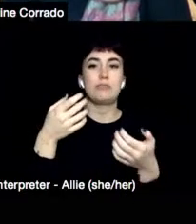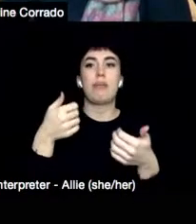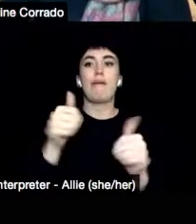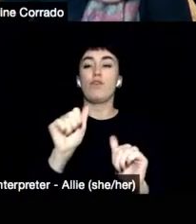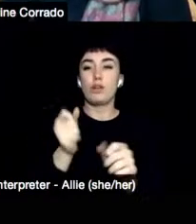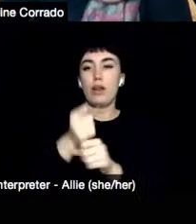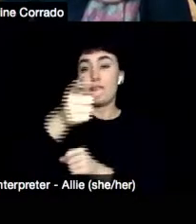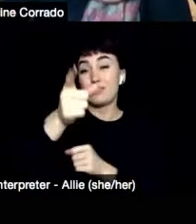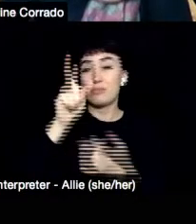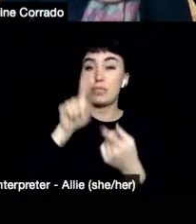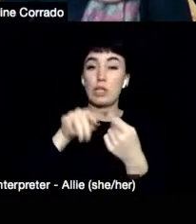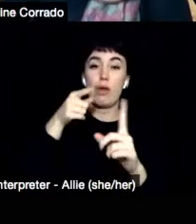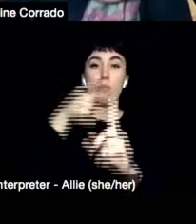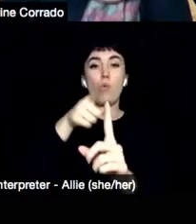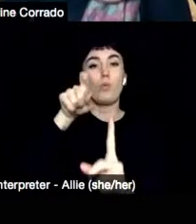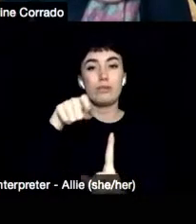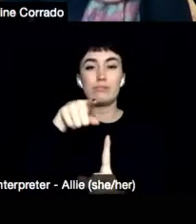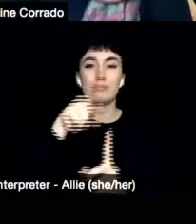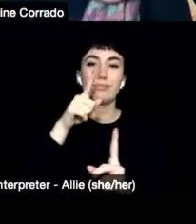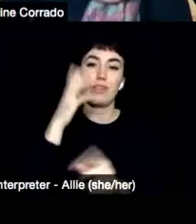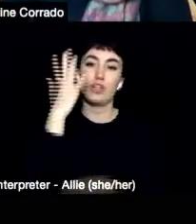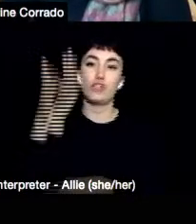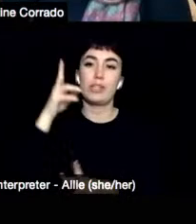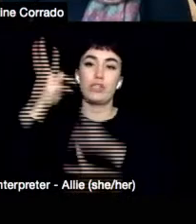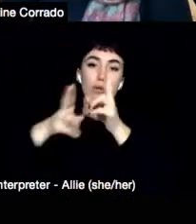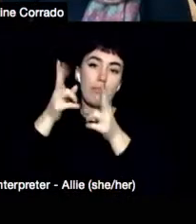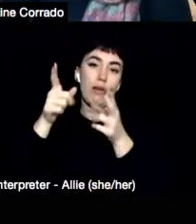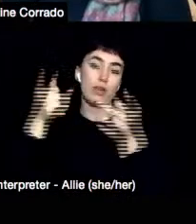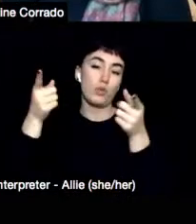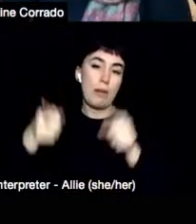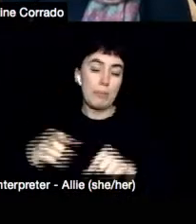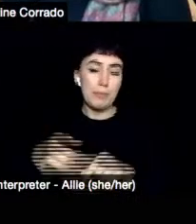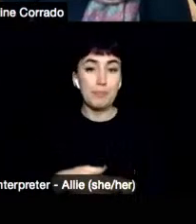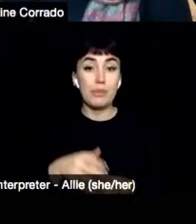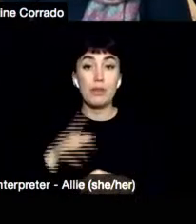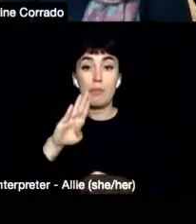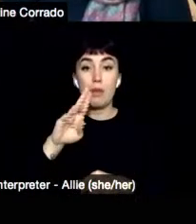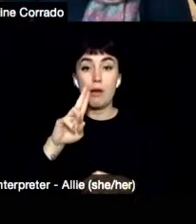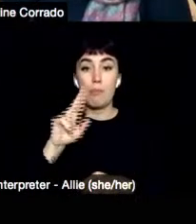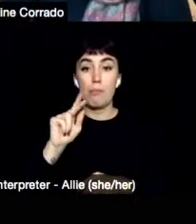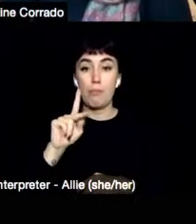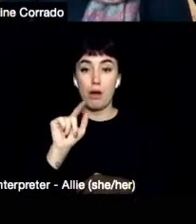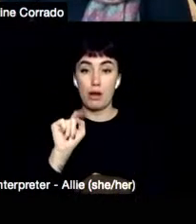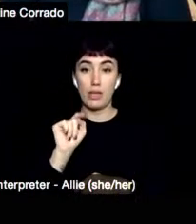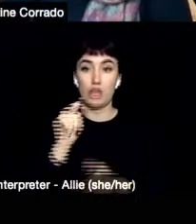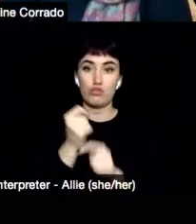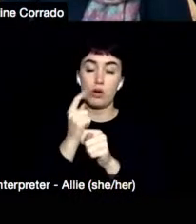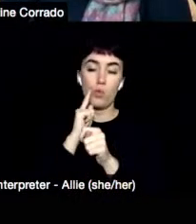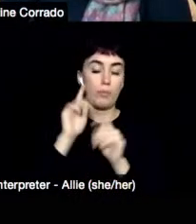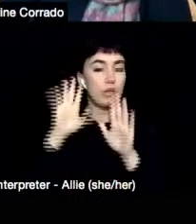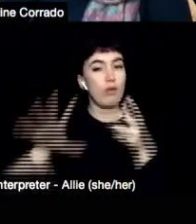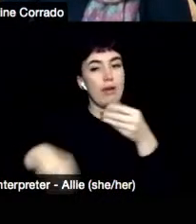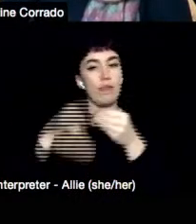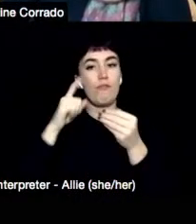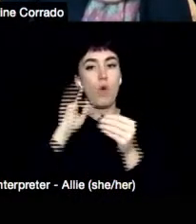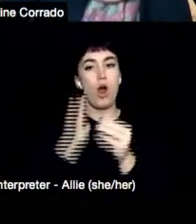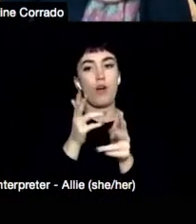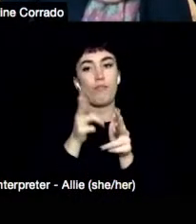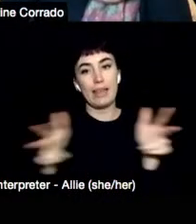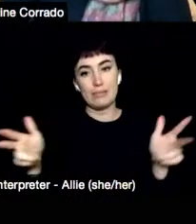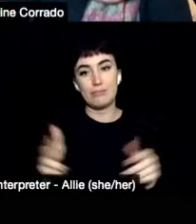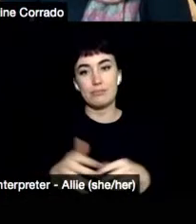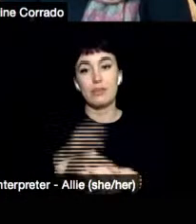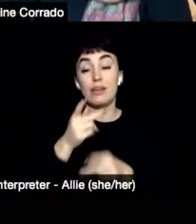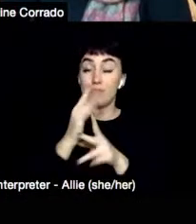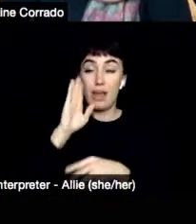But until then, we need to get the tree trimming done. So, but yeah, I think the bucket truck's going to be a great addition to our fleet. And we do. I know